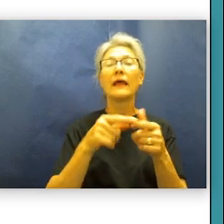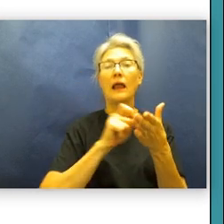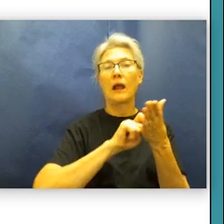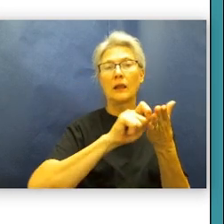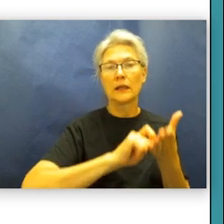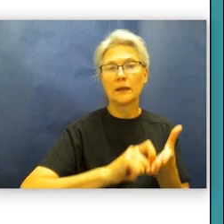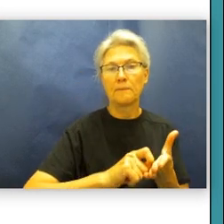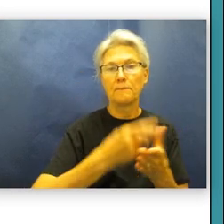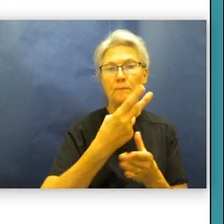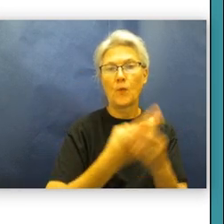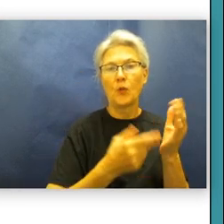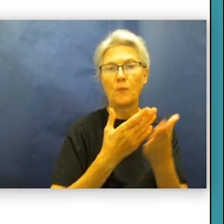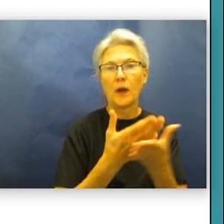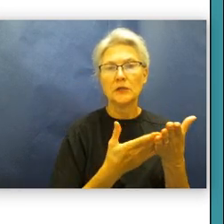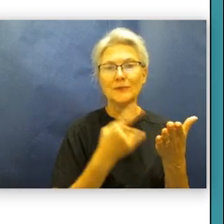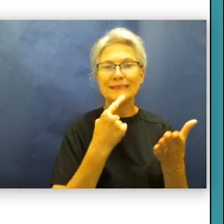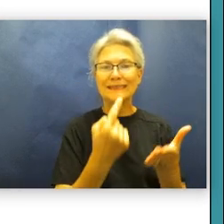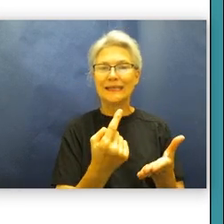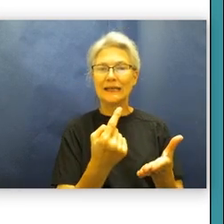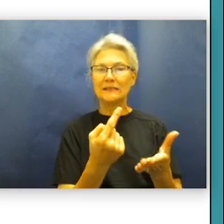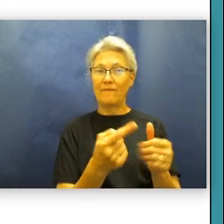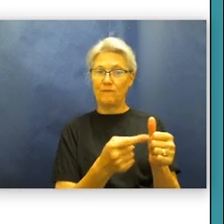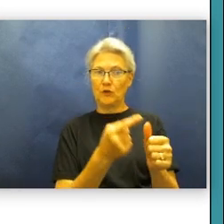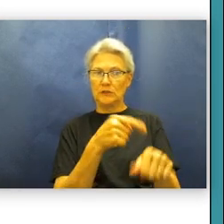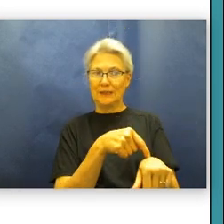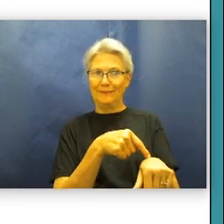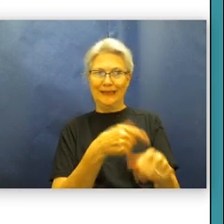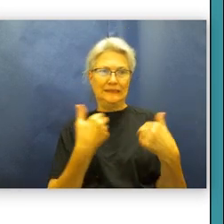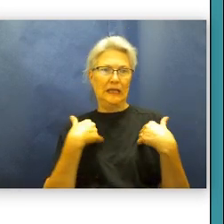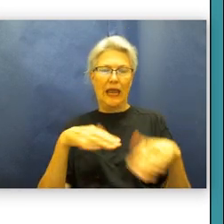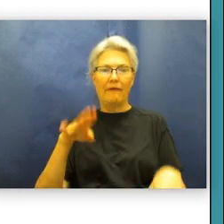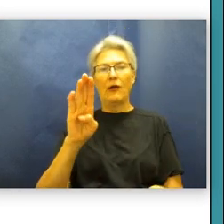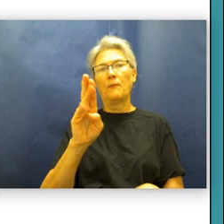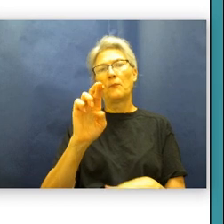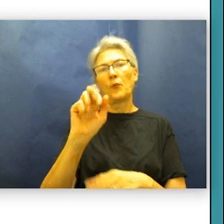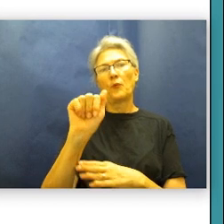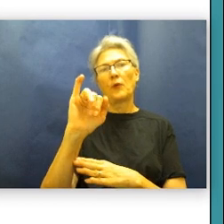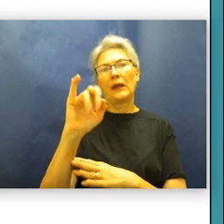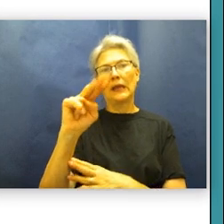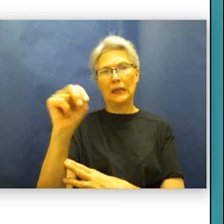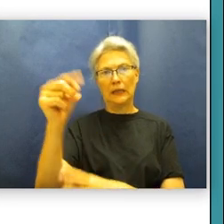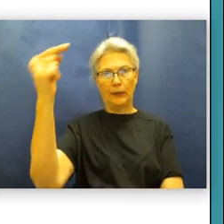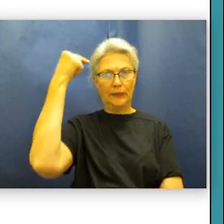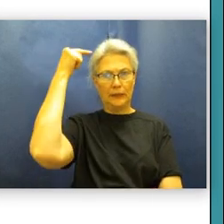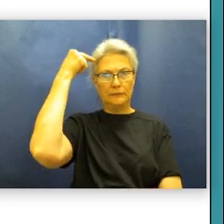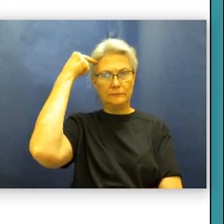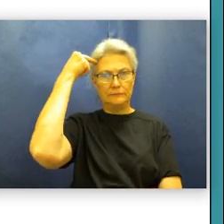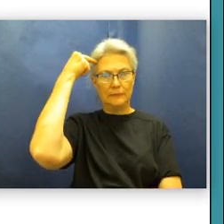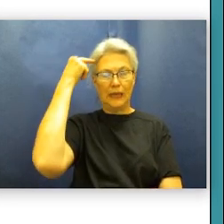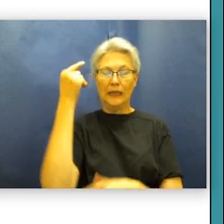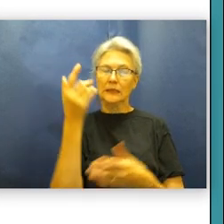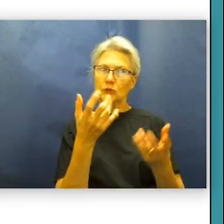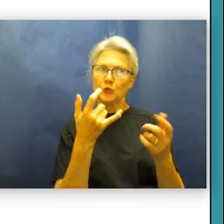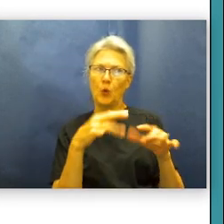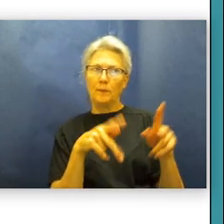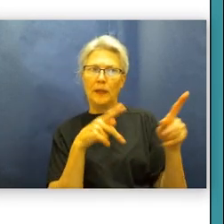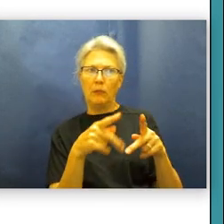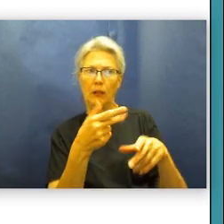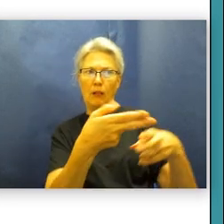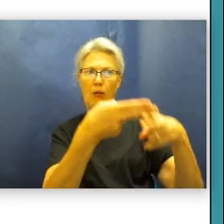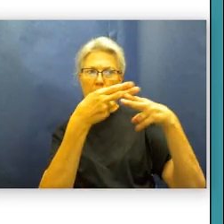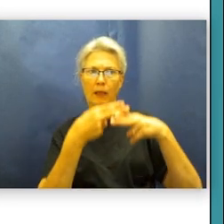both parts where he first mentions that he does not have a brain at all and how he does not want people to call him a